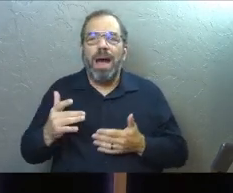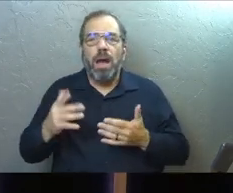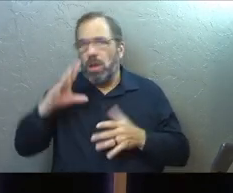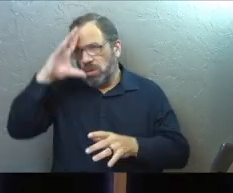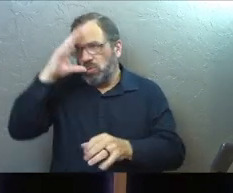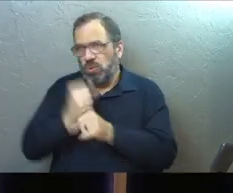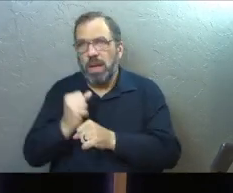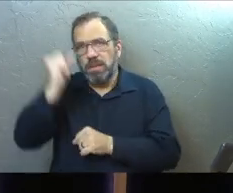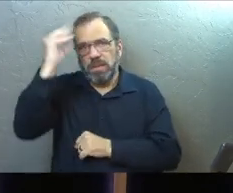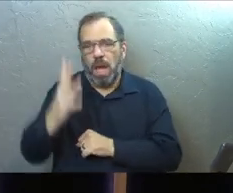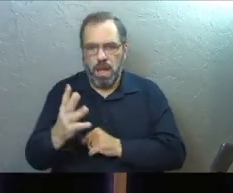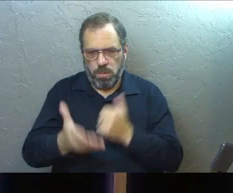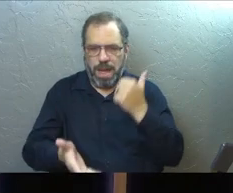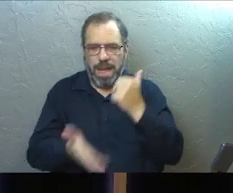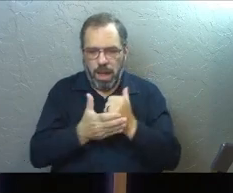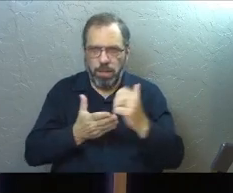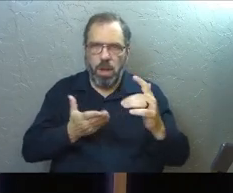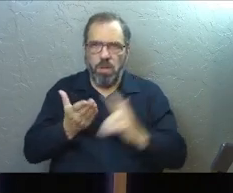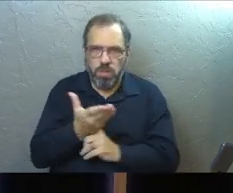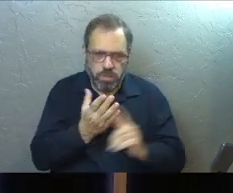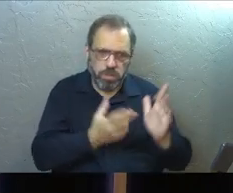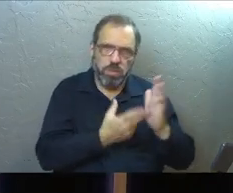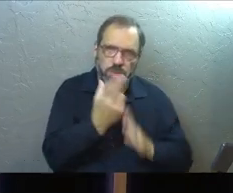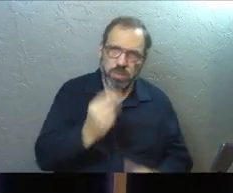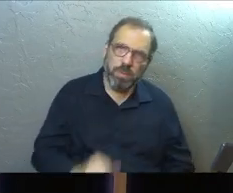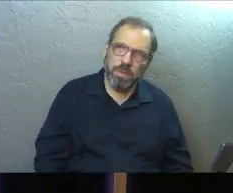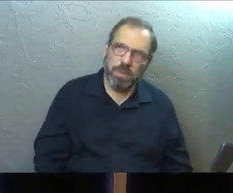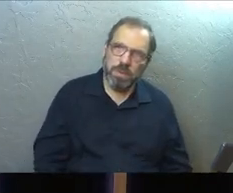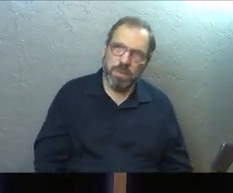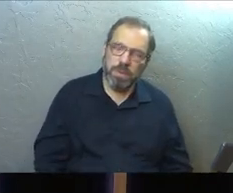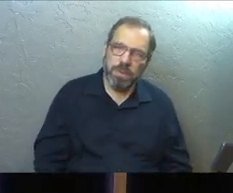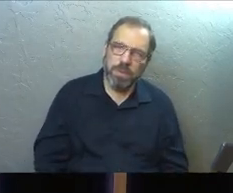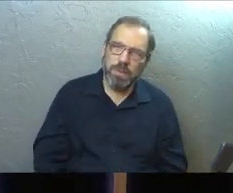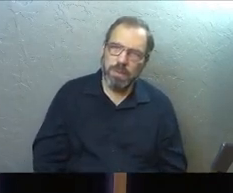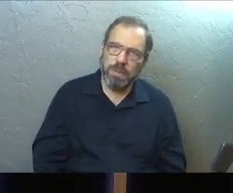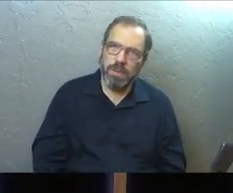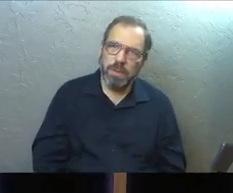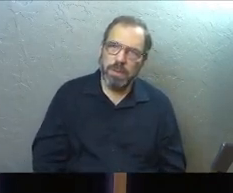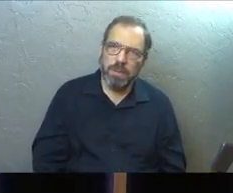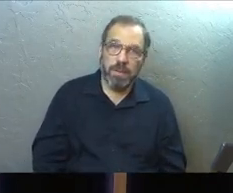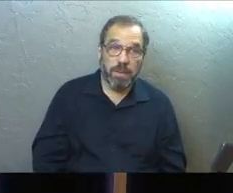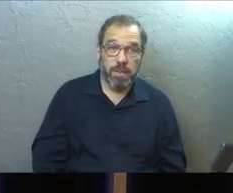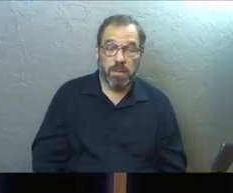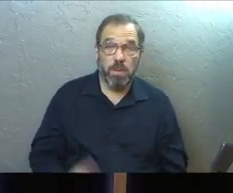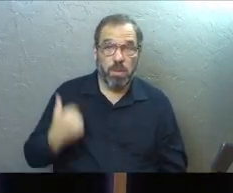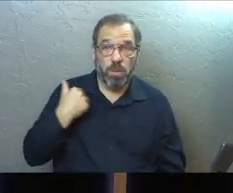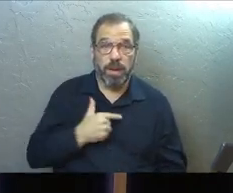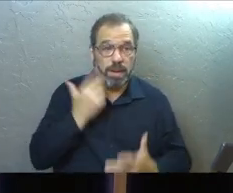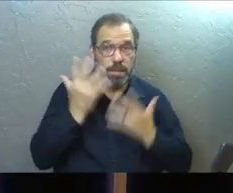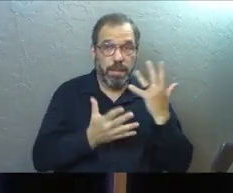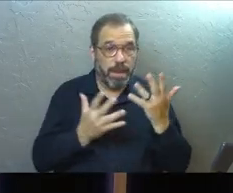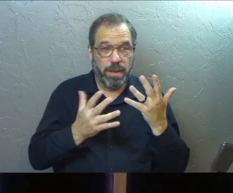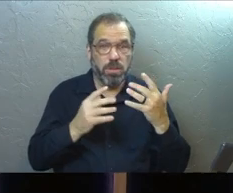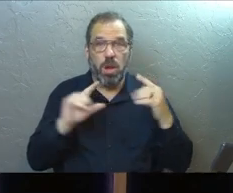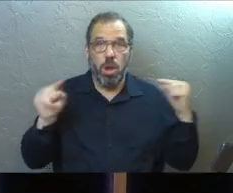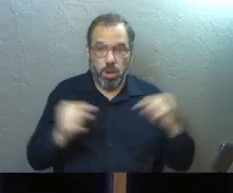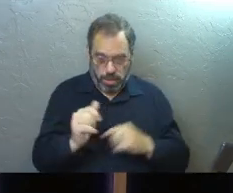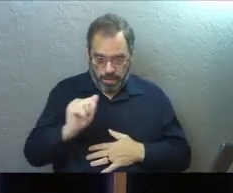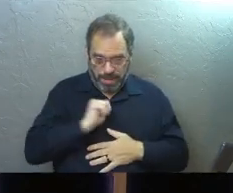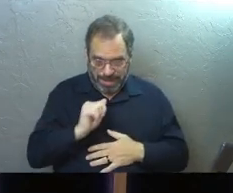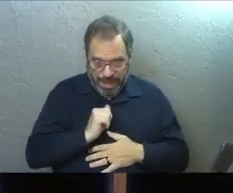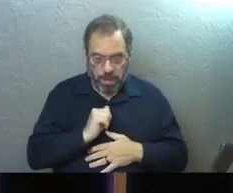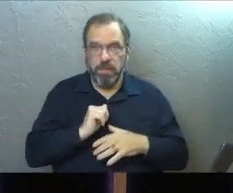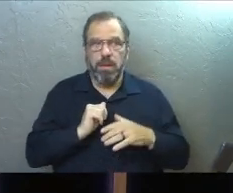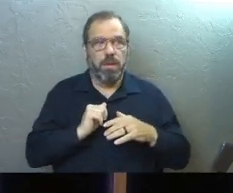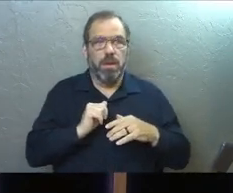because we don't trust that God will get us through the truth. We're going to be embarrassed. We're going to hurt somebody. We're going to hurt ourselves.